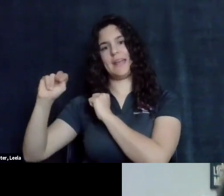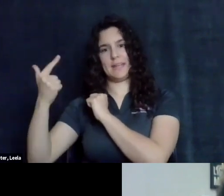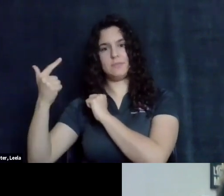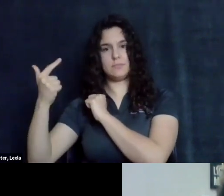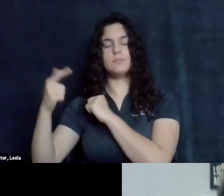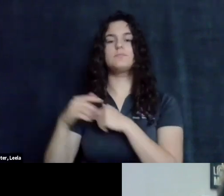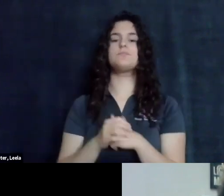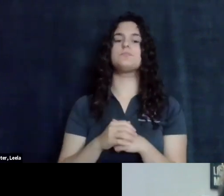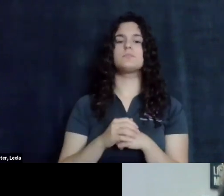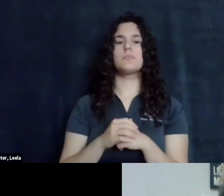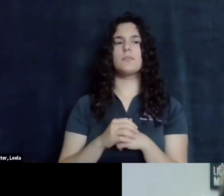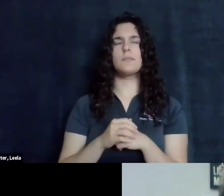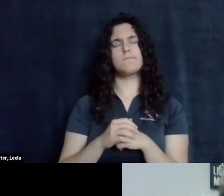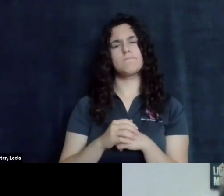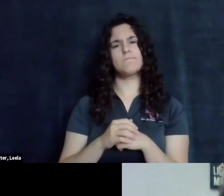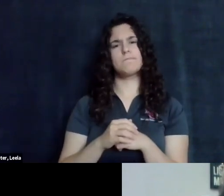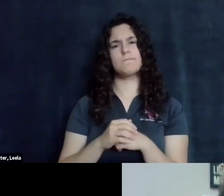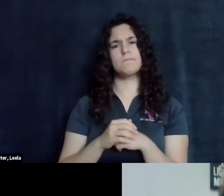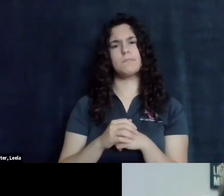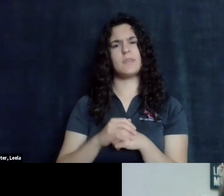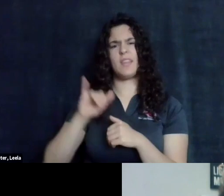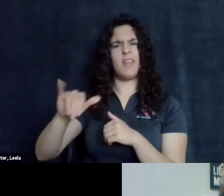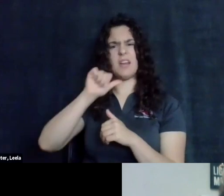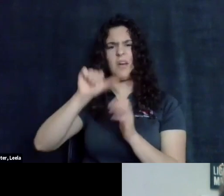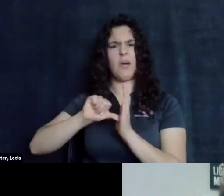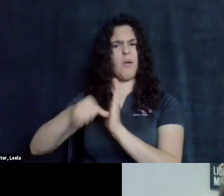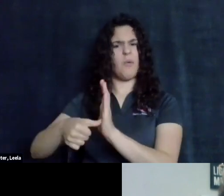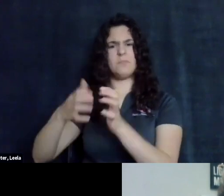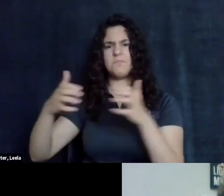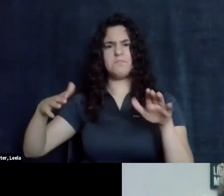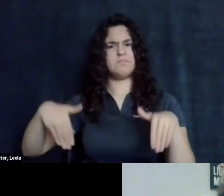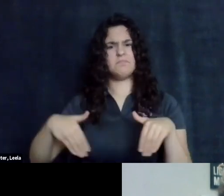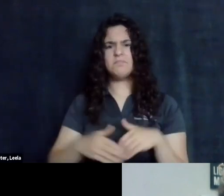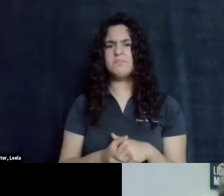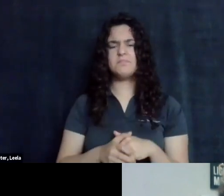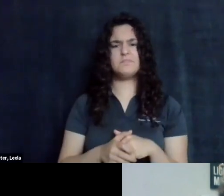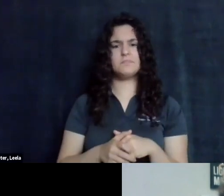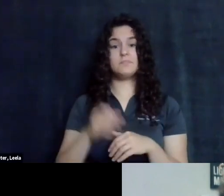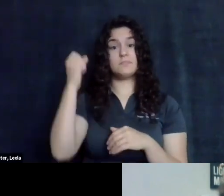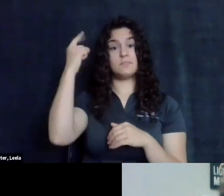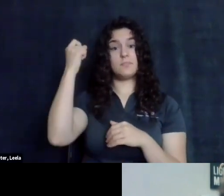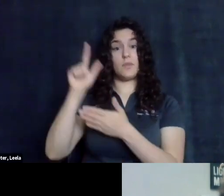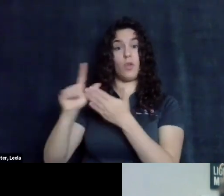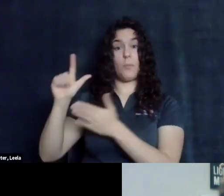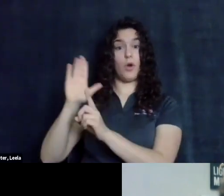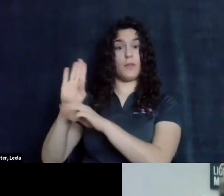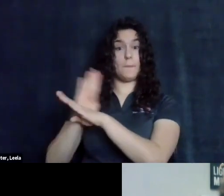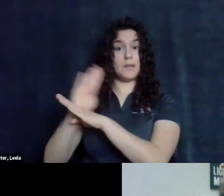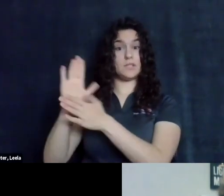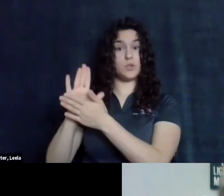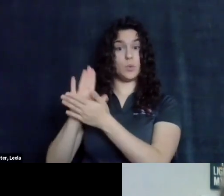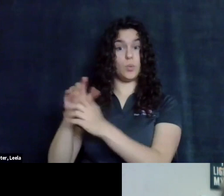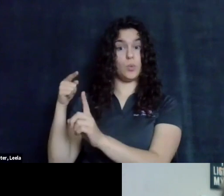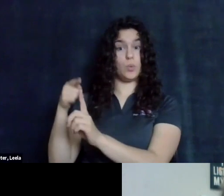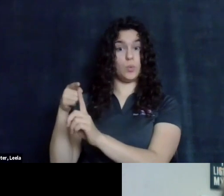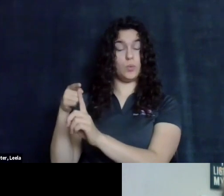I don't think this has been emphasized. The great thing about Lamar Business School programs